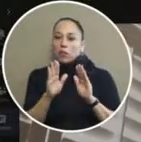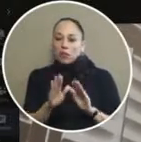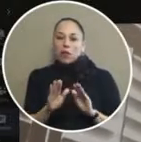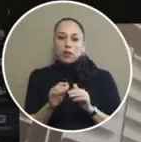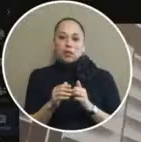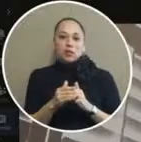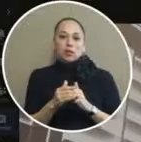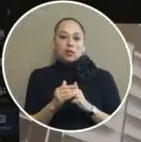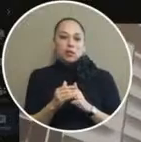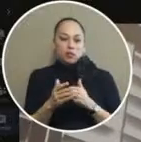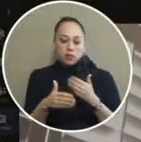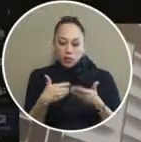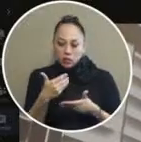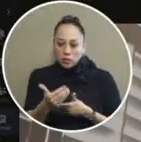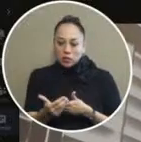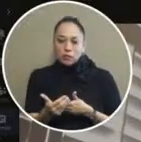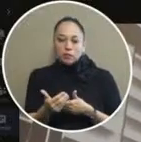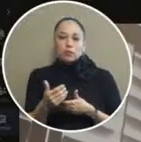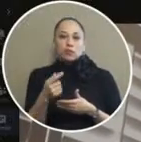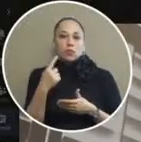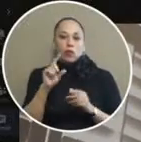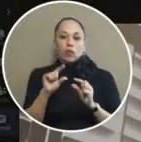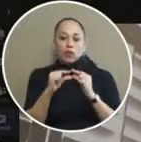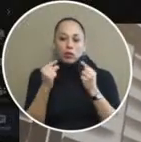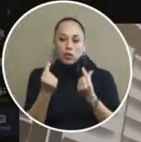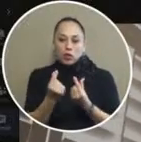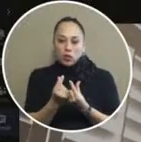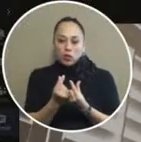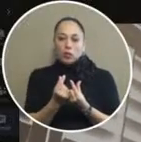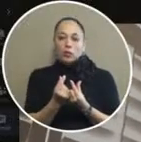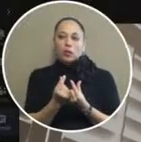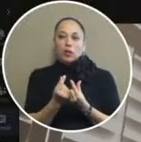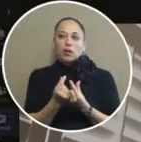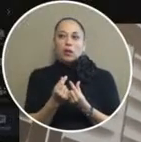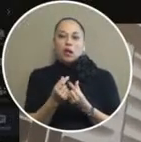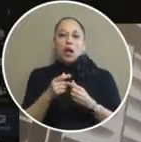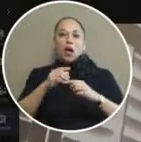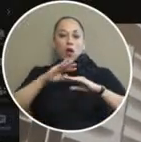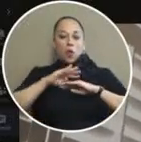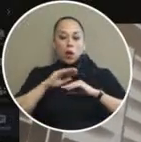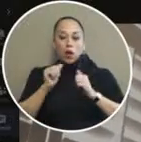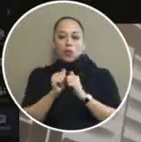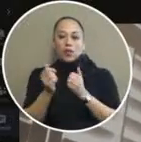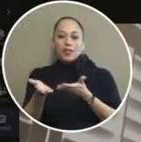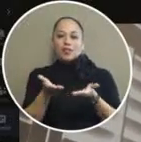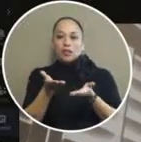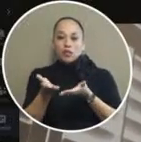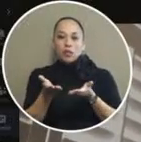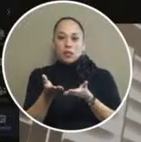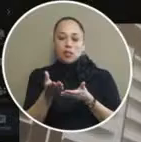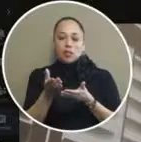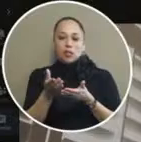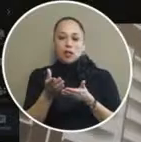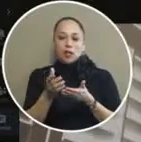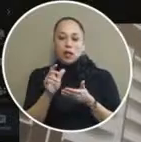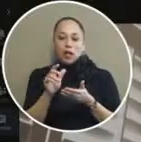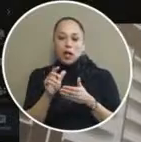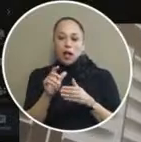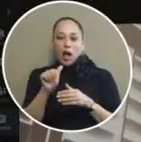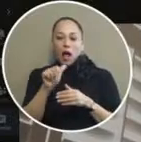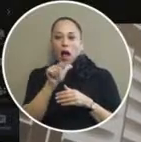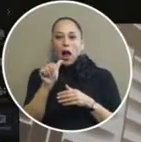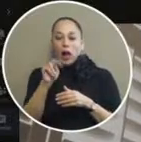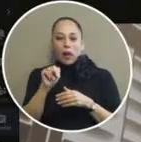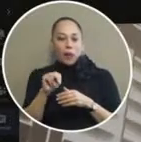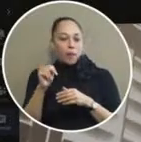amount of partnering with the Patel Group and also with the MCA. Compliance and service delivery. Ellen did a